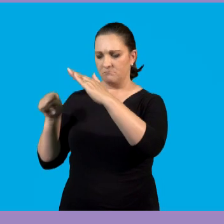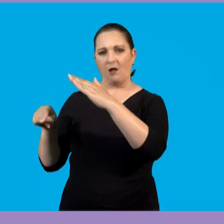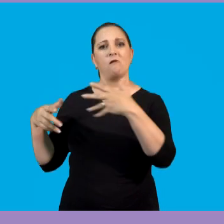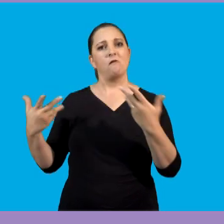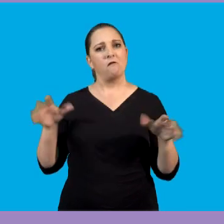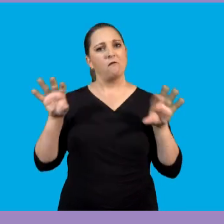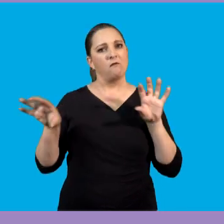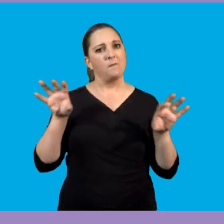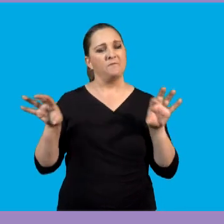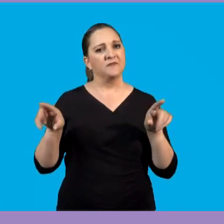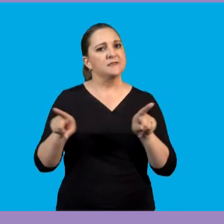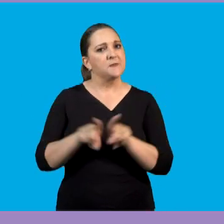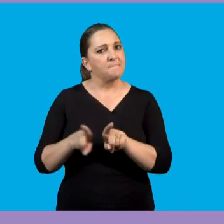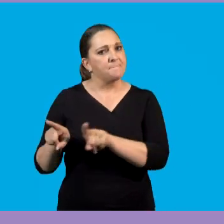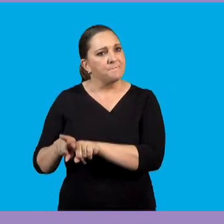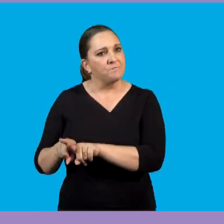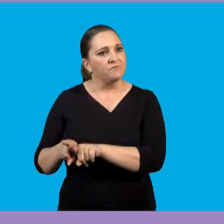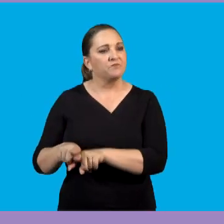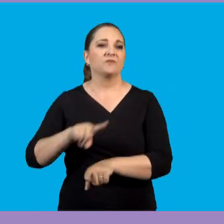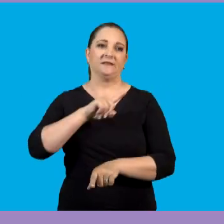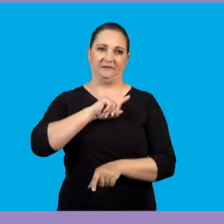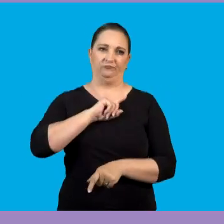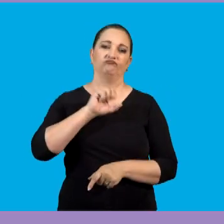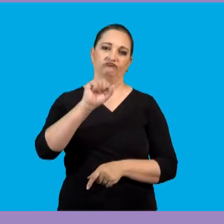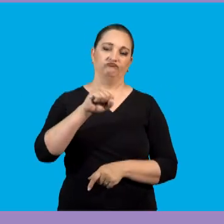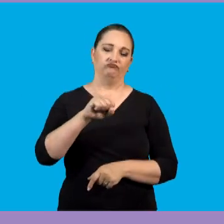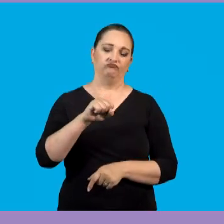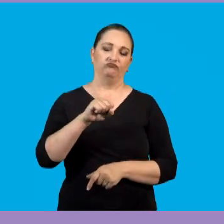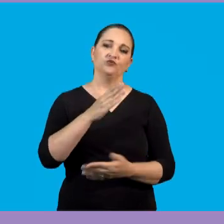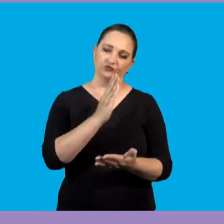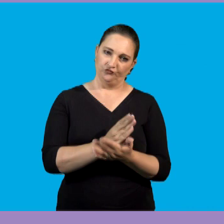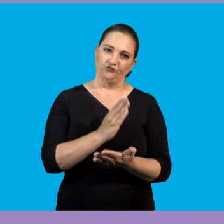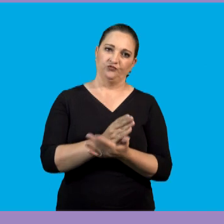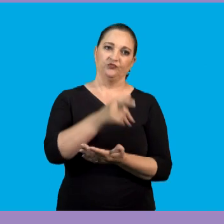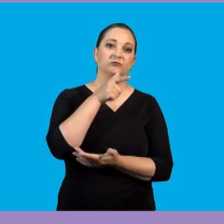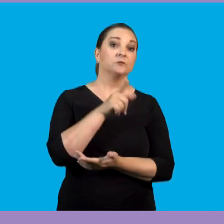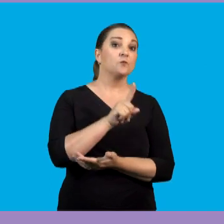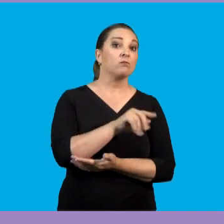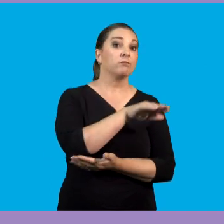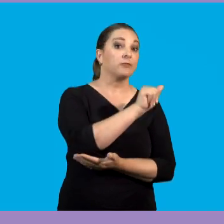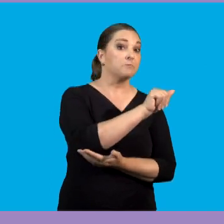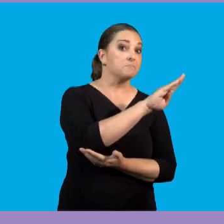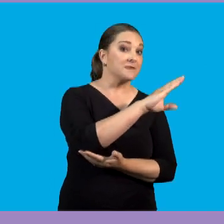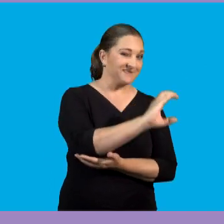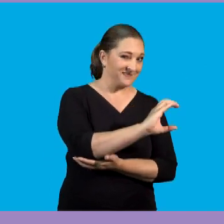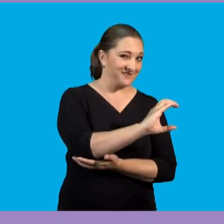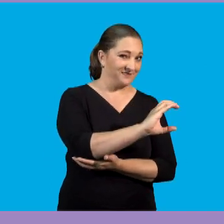does that mean? That means that we can conclude that indeed triangle ABC